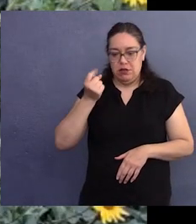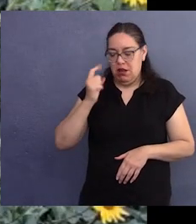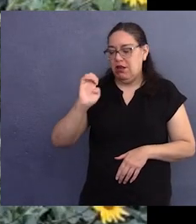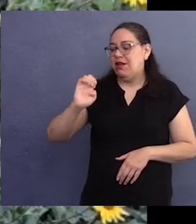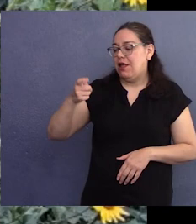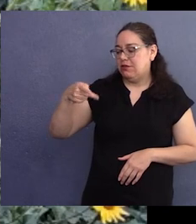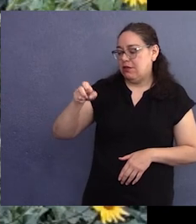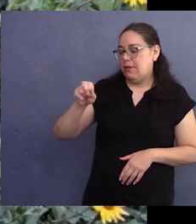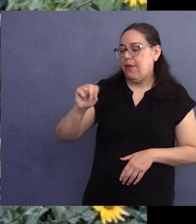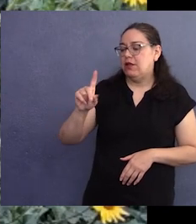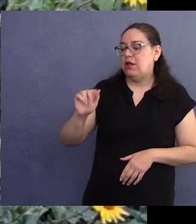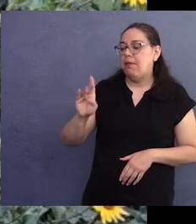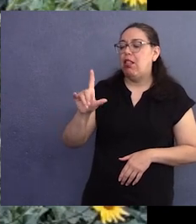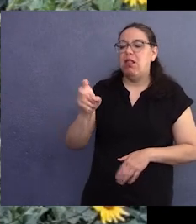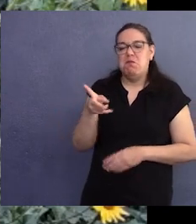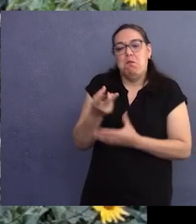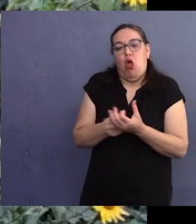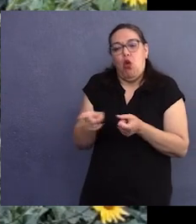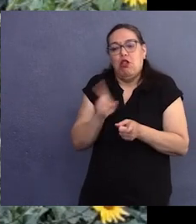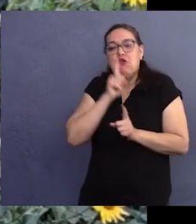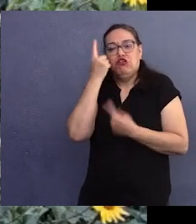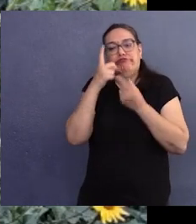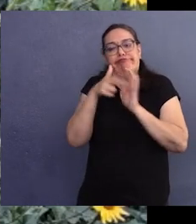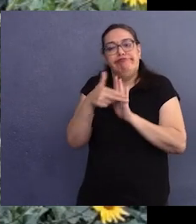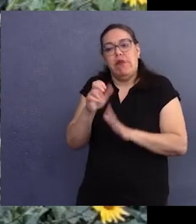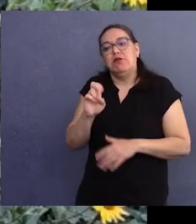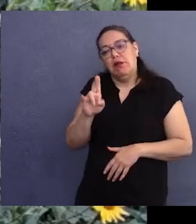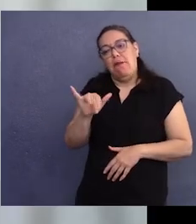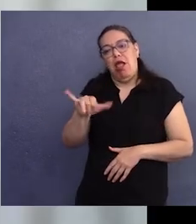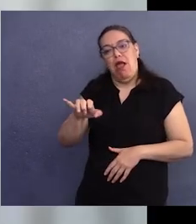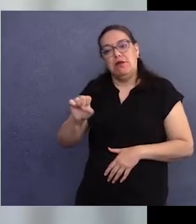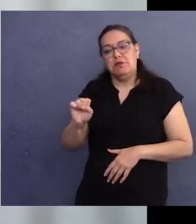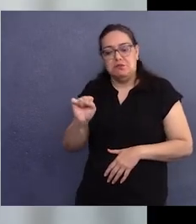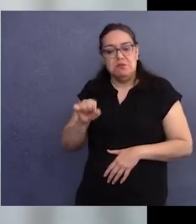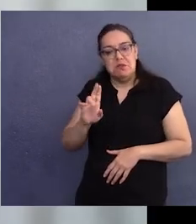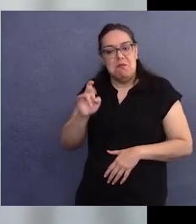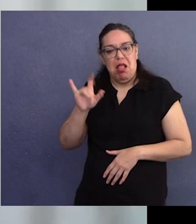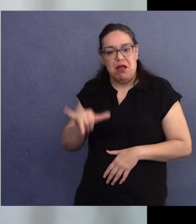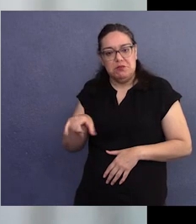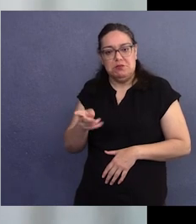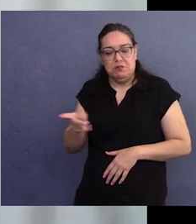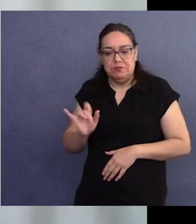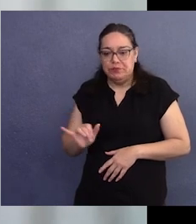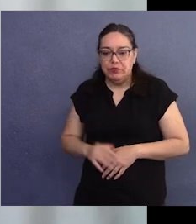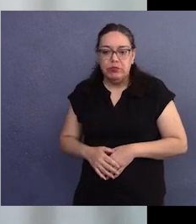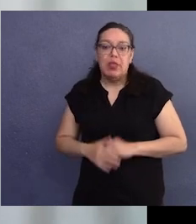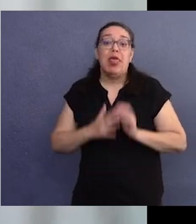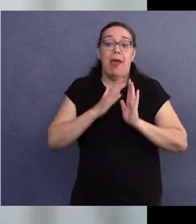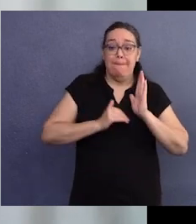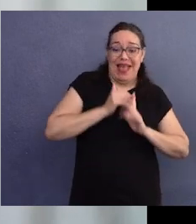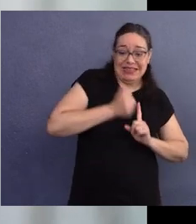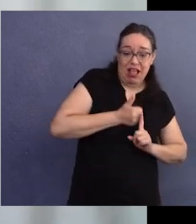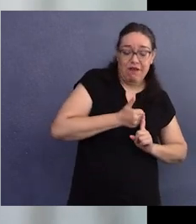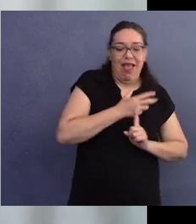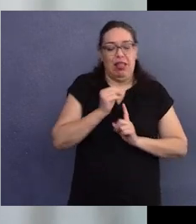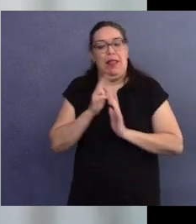and both would be supplies, I would say. Yeah. Perfect. And then you only need to submit an